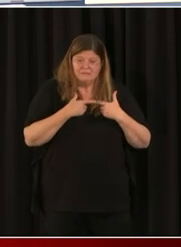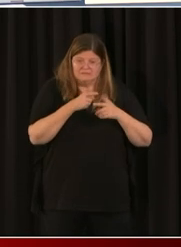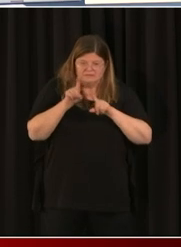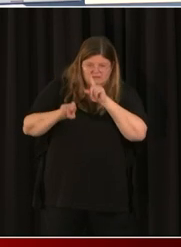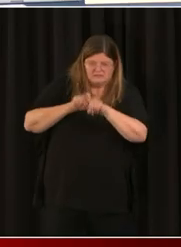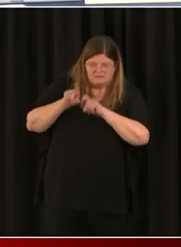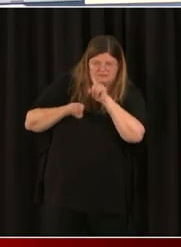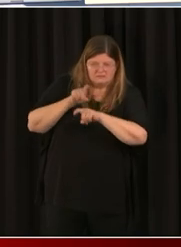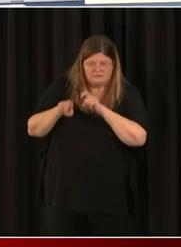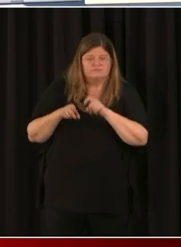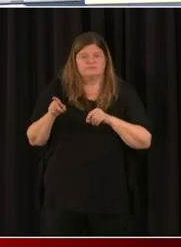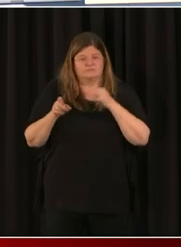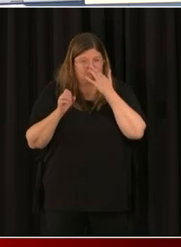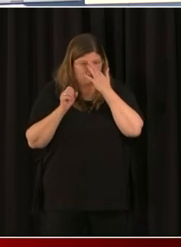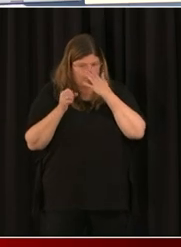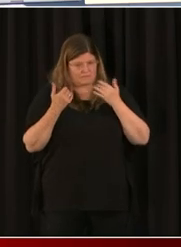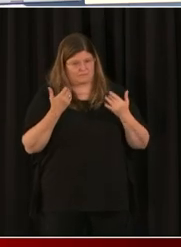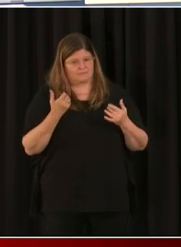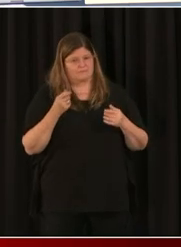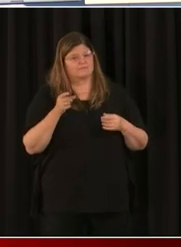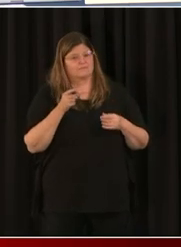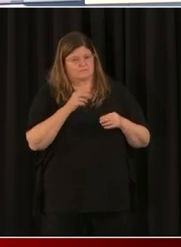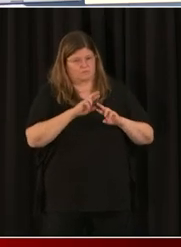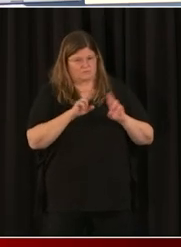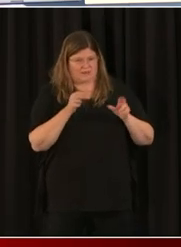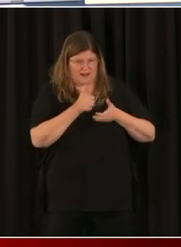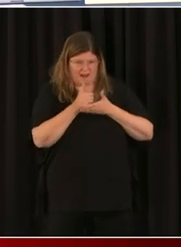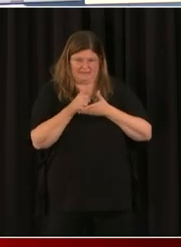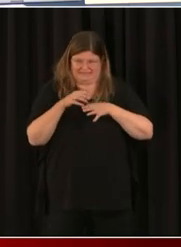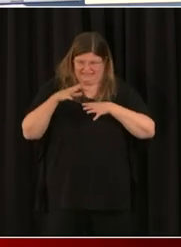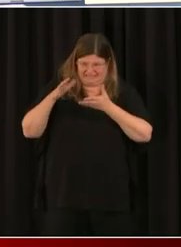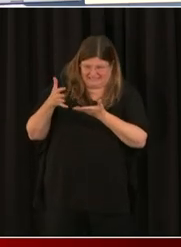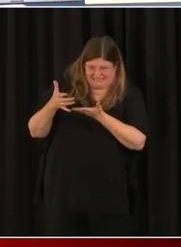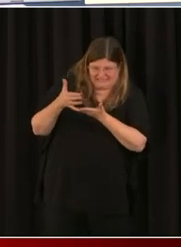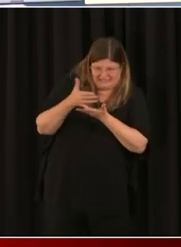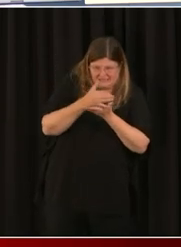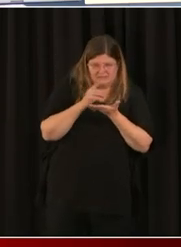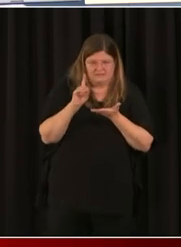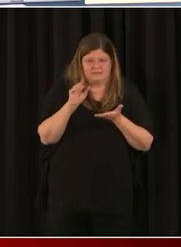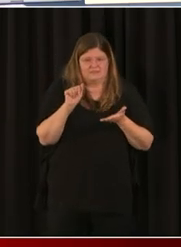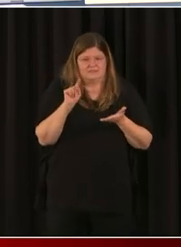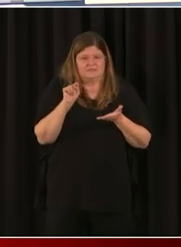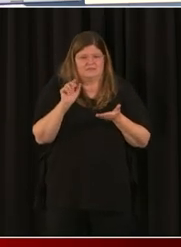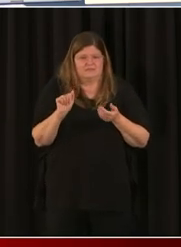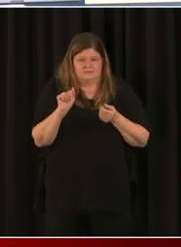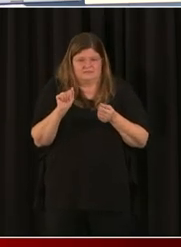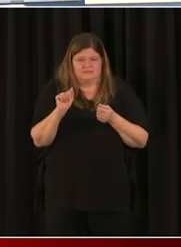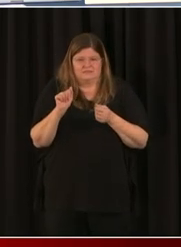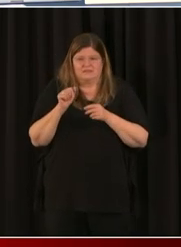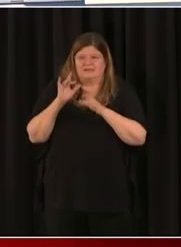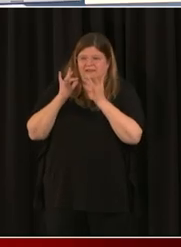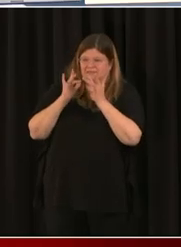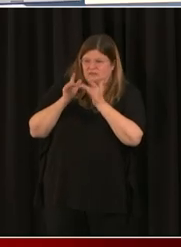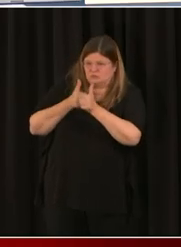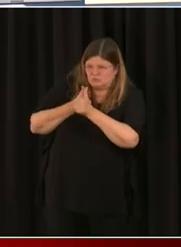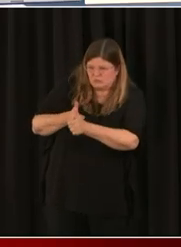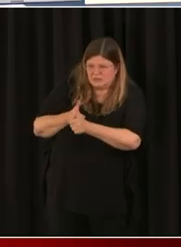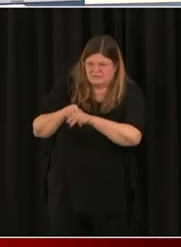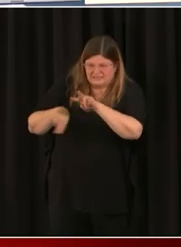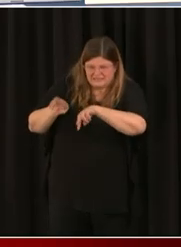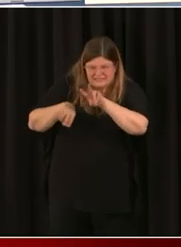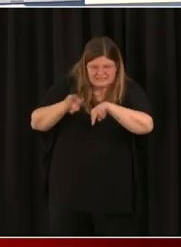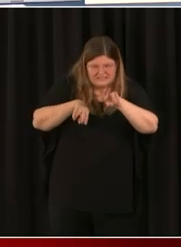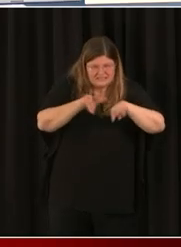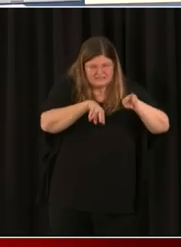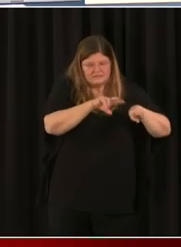COVID-19. So there are lots of things that are in place that help to pick up these types of things, and it asks you to take action if I were